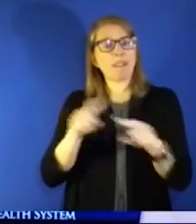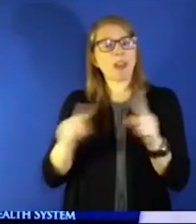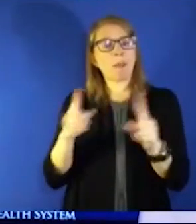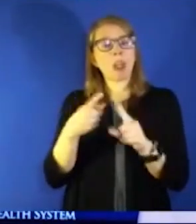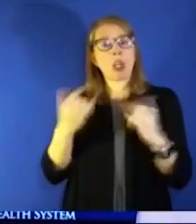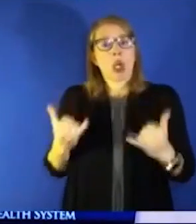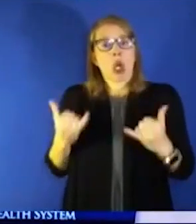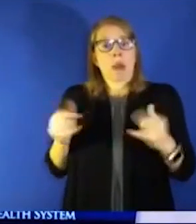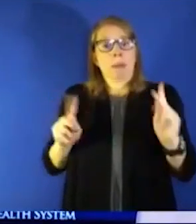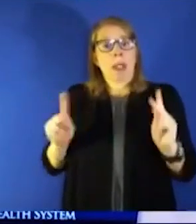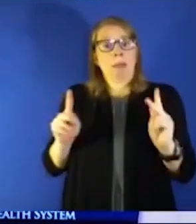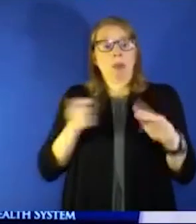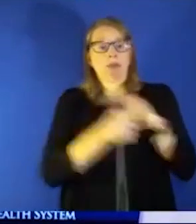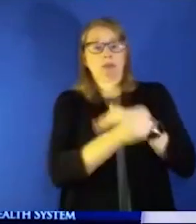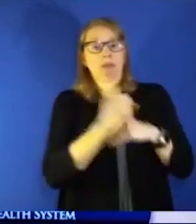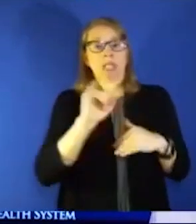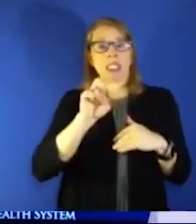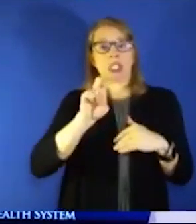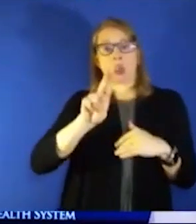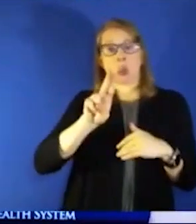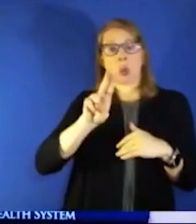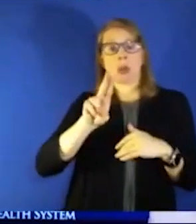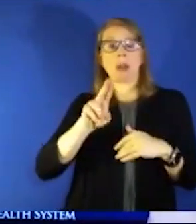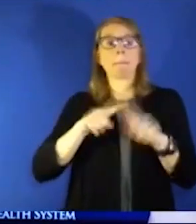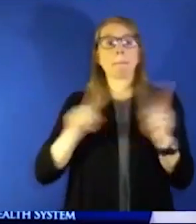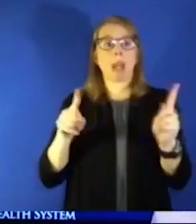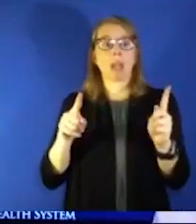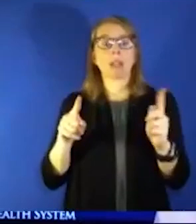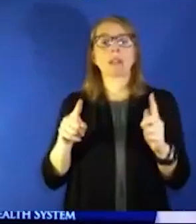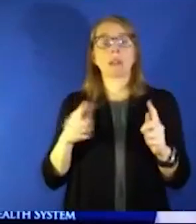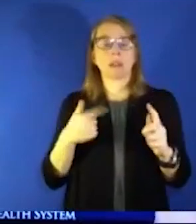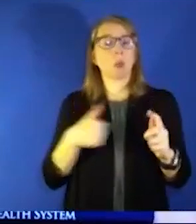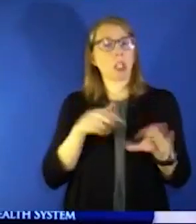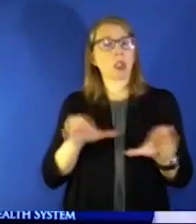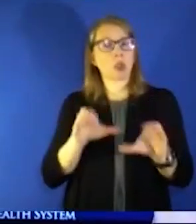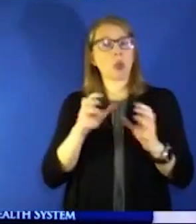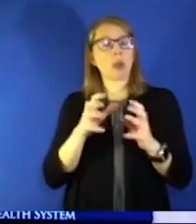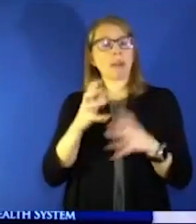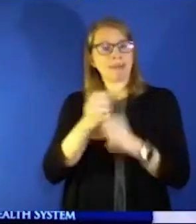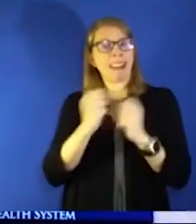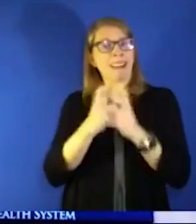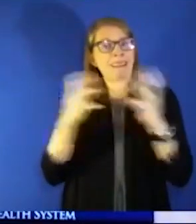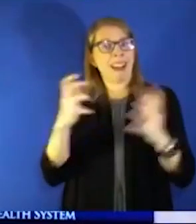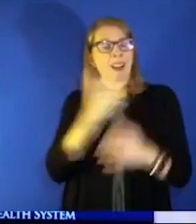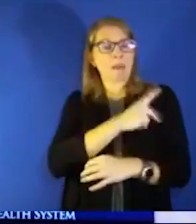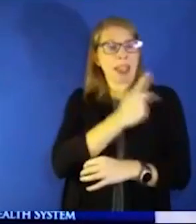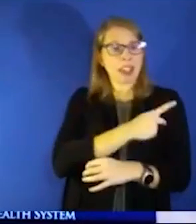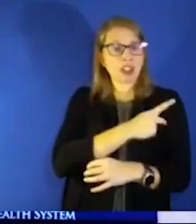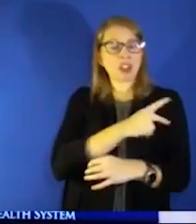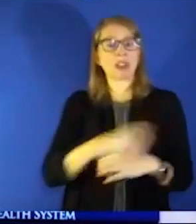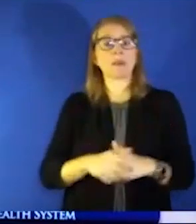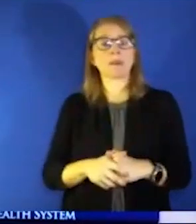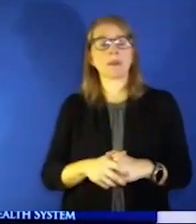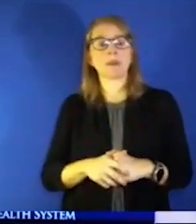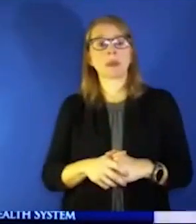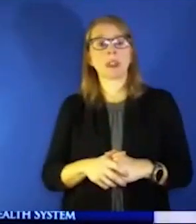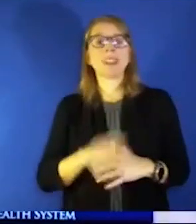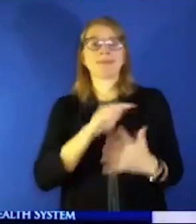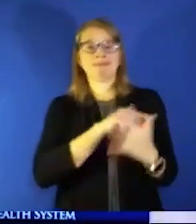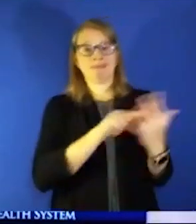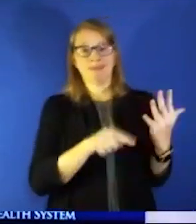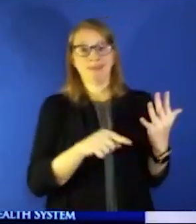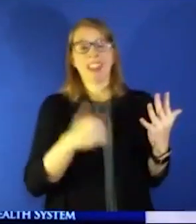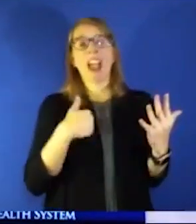the ICU. But again, we do get a lot of patients. We get a lot of draw of patients who have those underlying comorbidities and